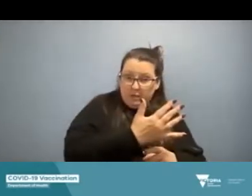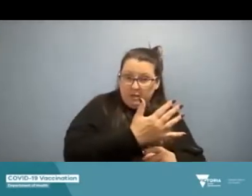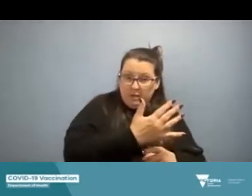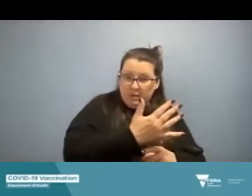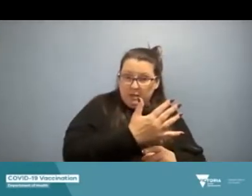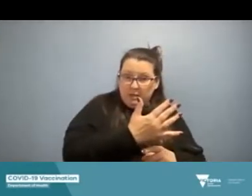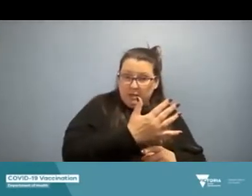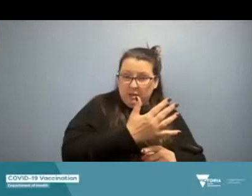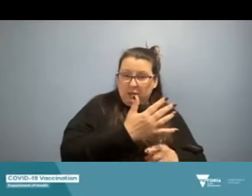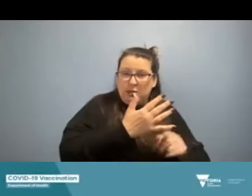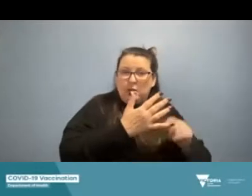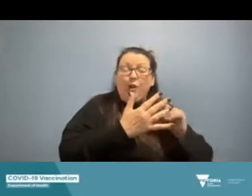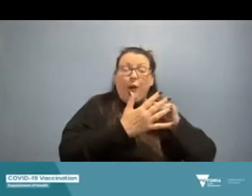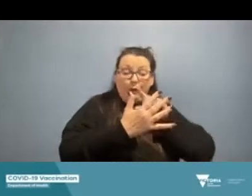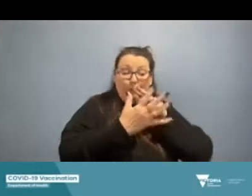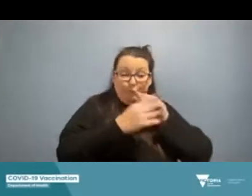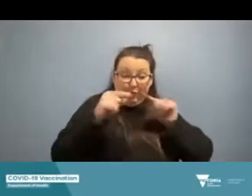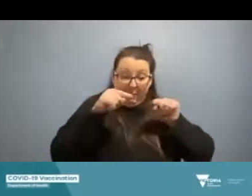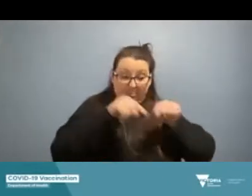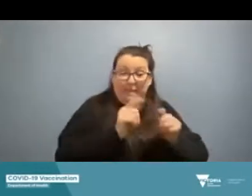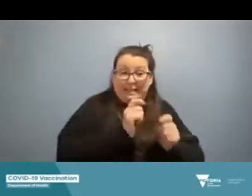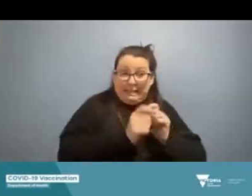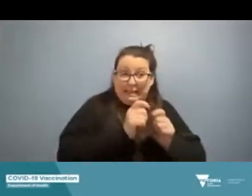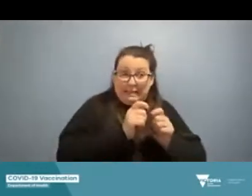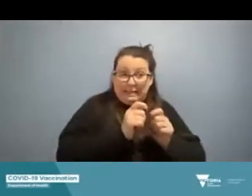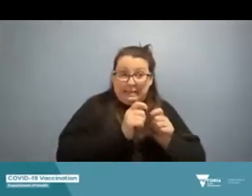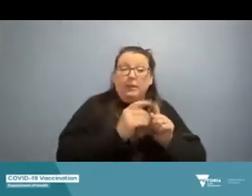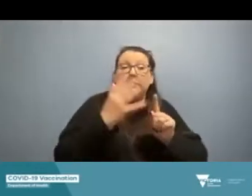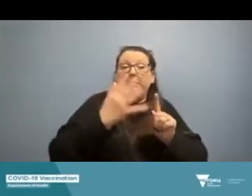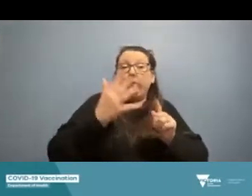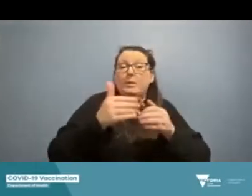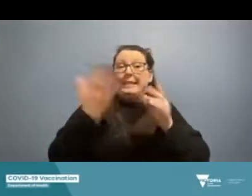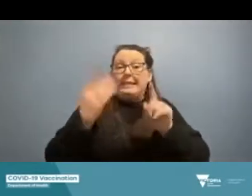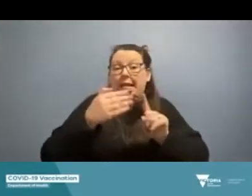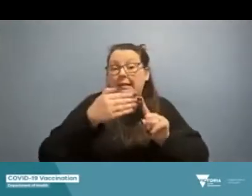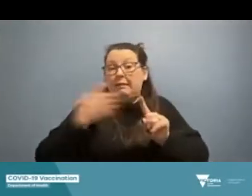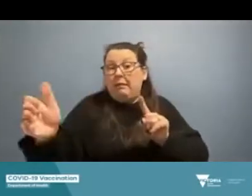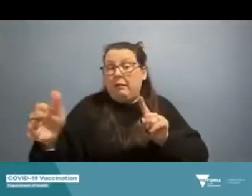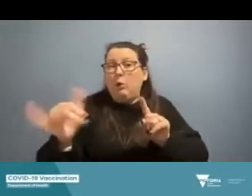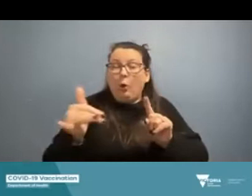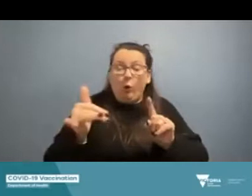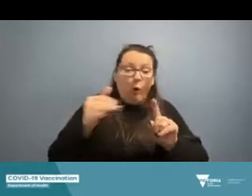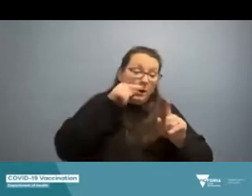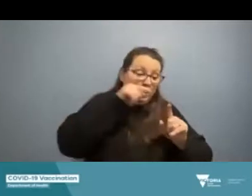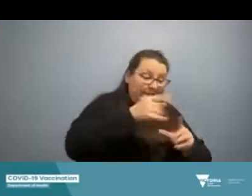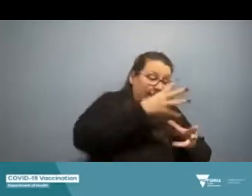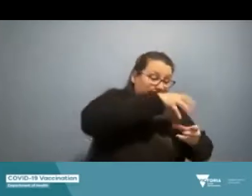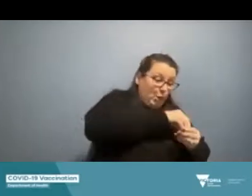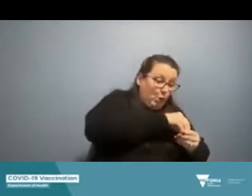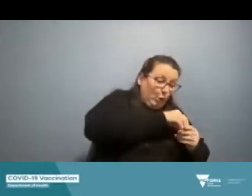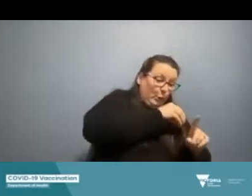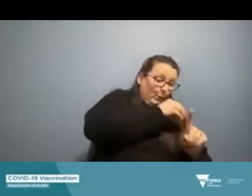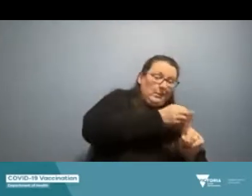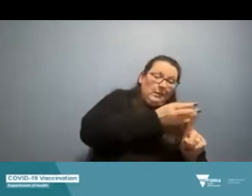still need to wait another 14 days to isolate? Because the keyword seems to be 14 days. When do you start counting the 14